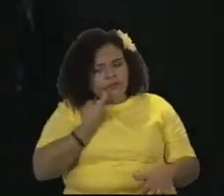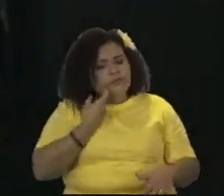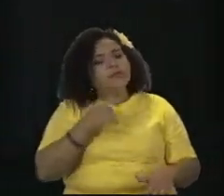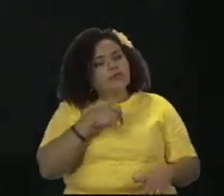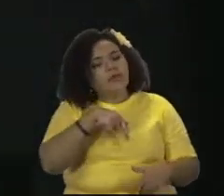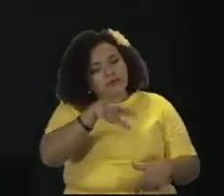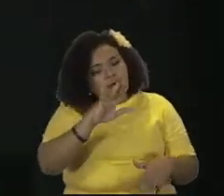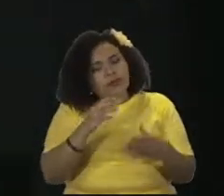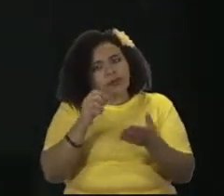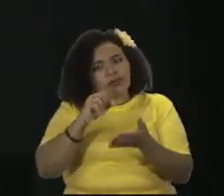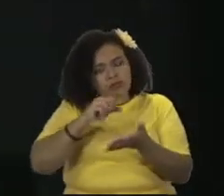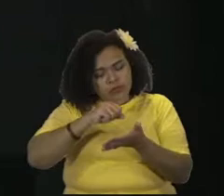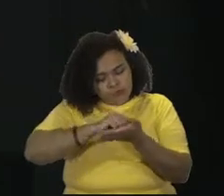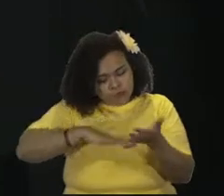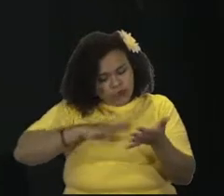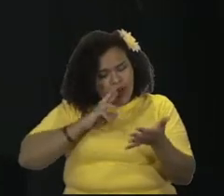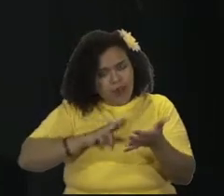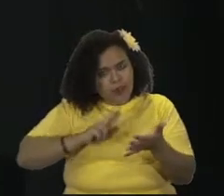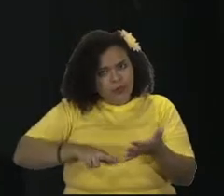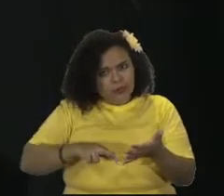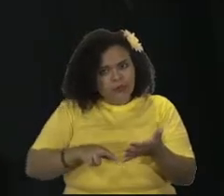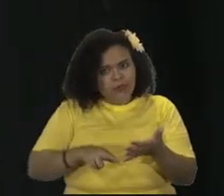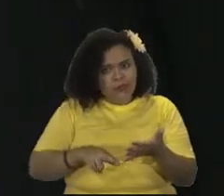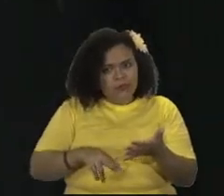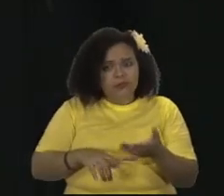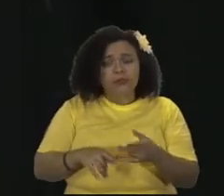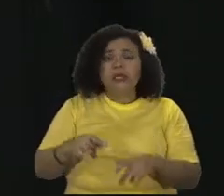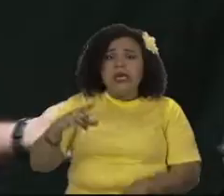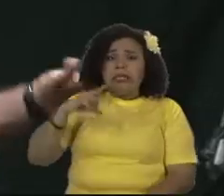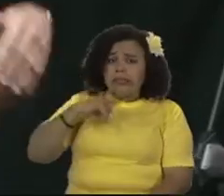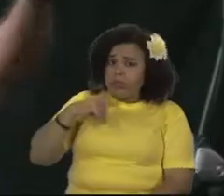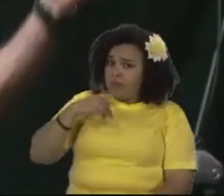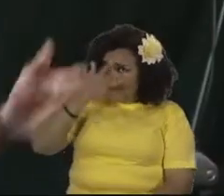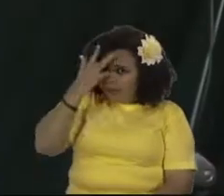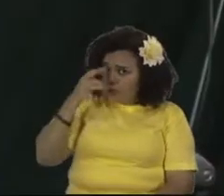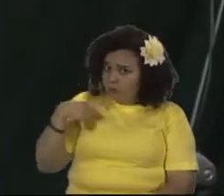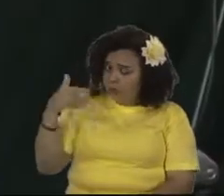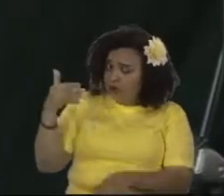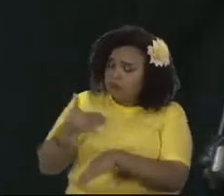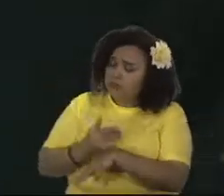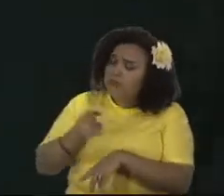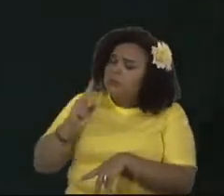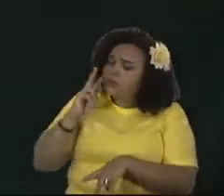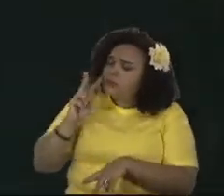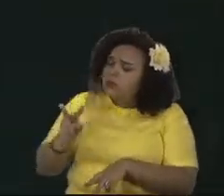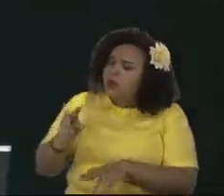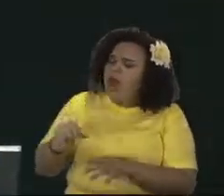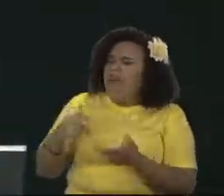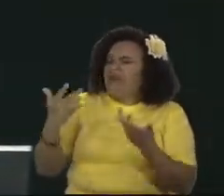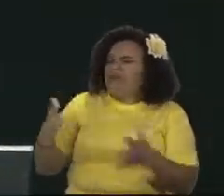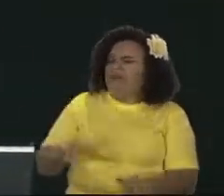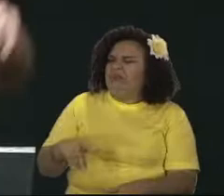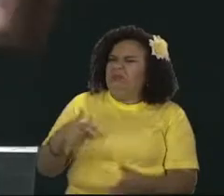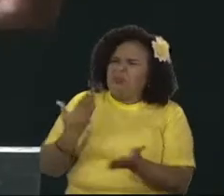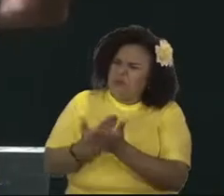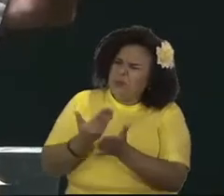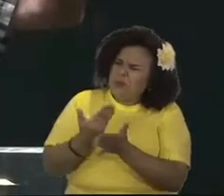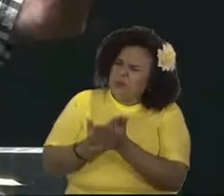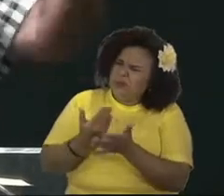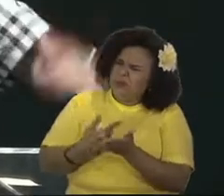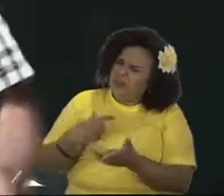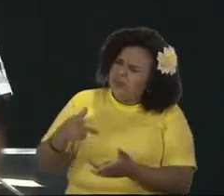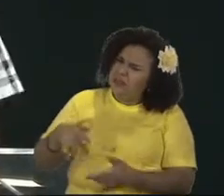is blessed. Don't you forget it. And then there were some people who left because of the